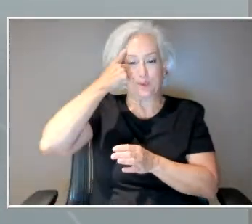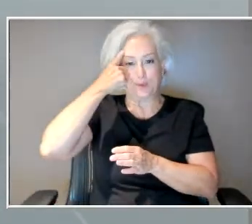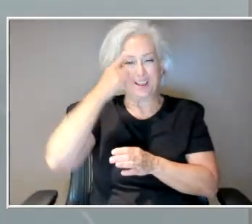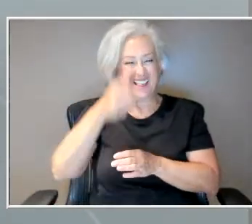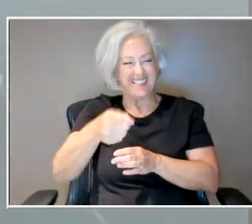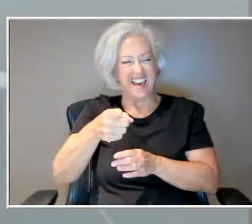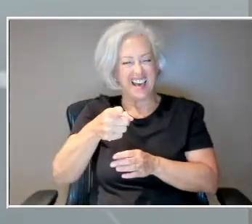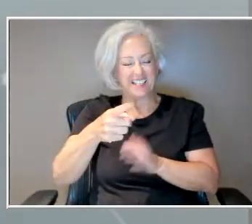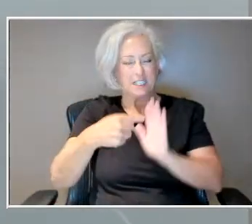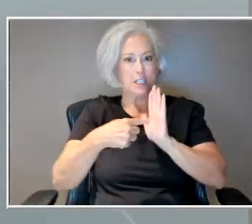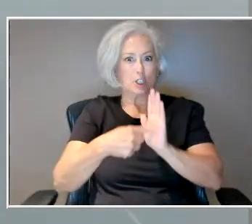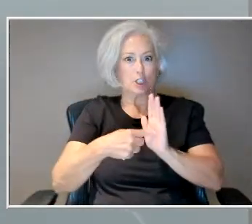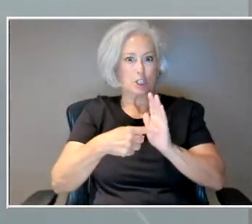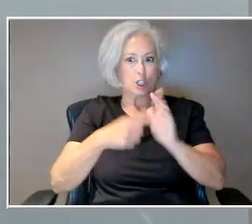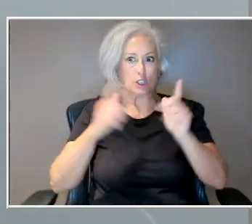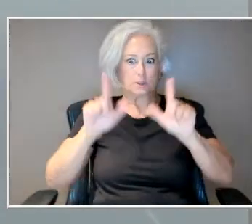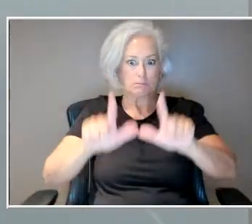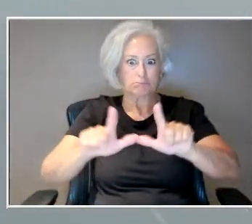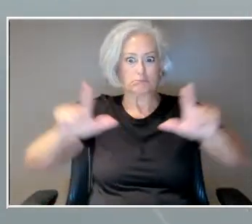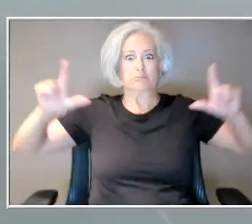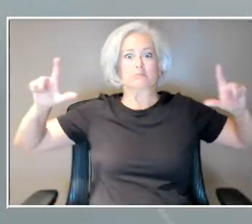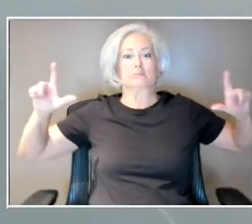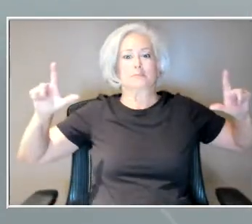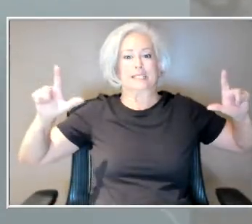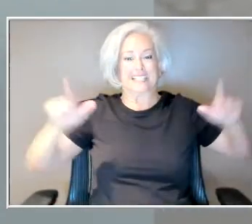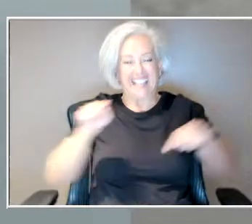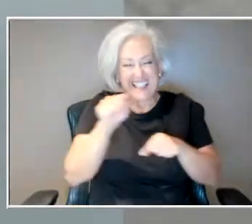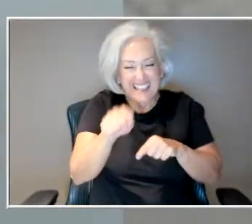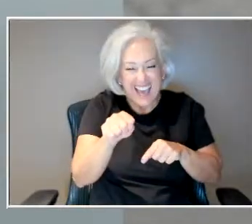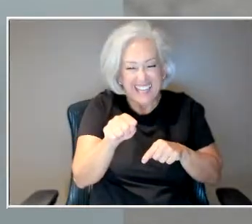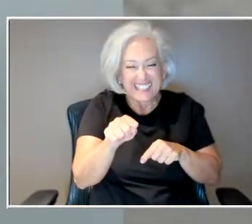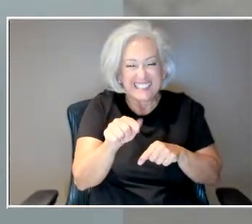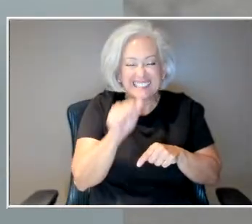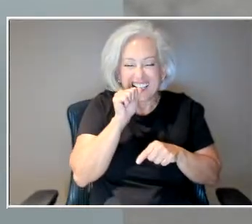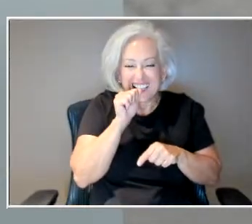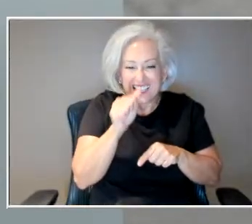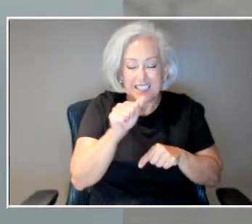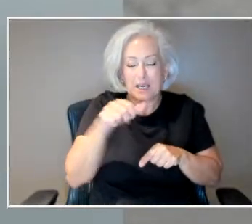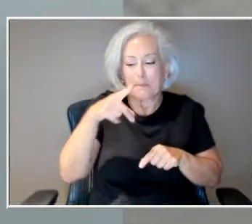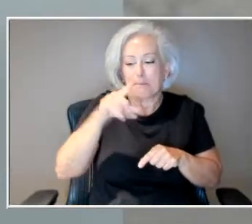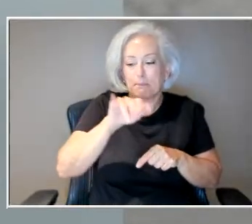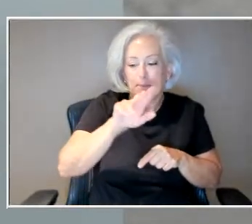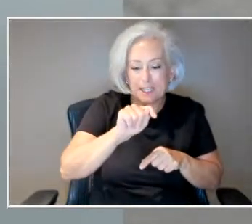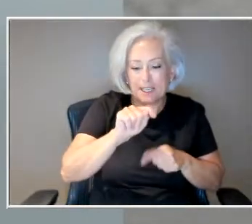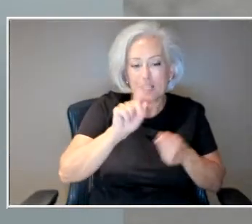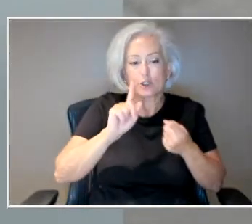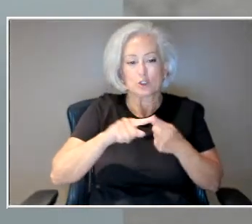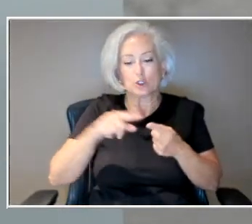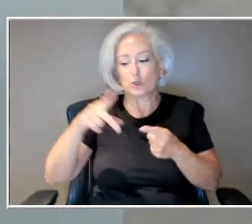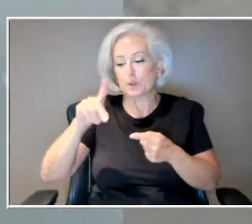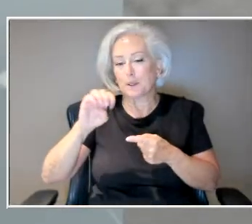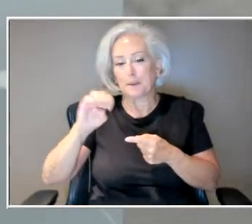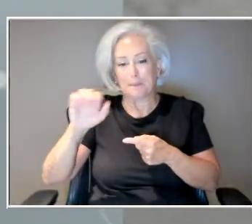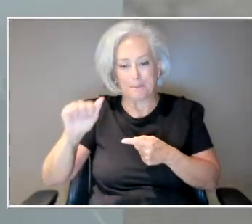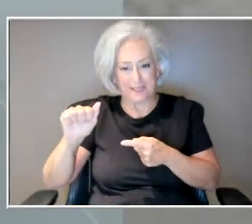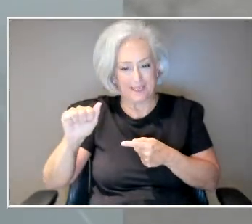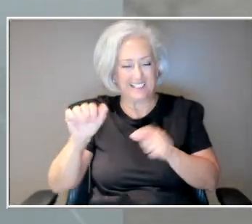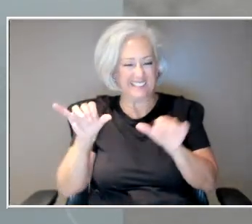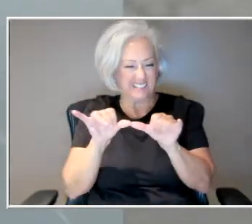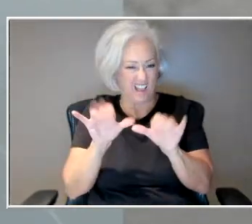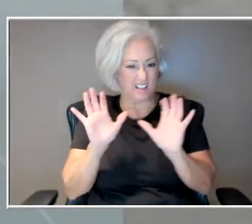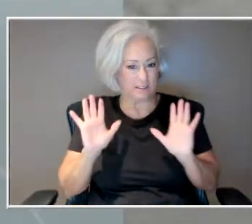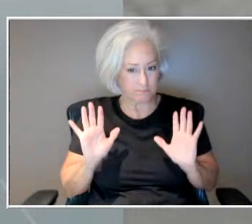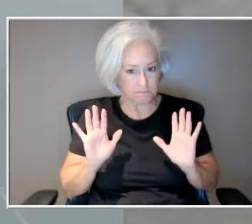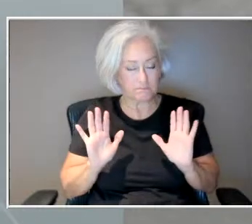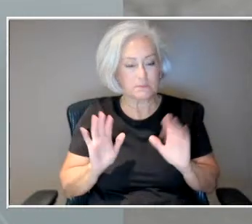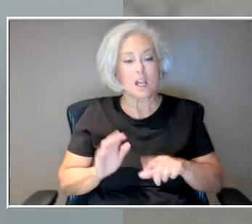that's between the size of a pea and a peanut. I want to talk about... There's one more picture here. Yeah, please, yeah. So the picture on the